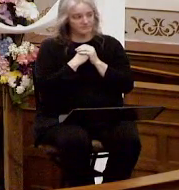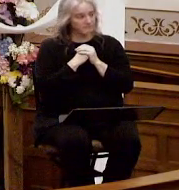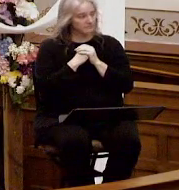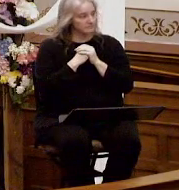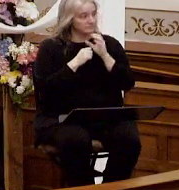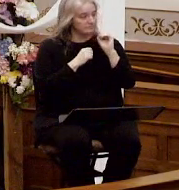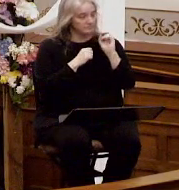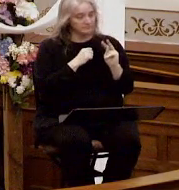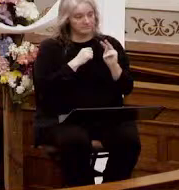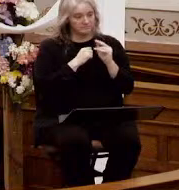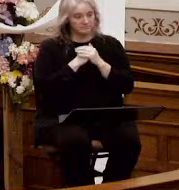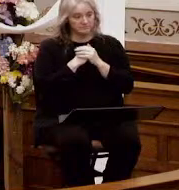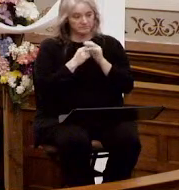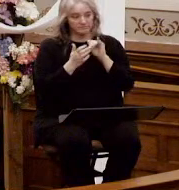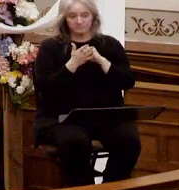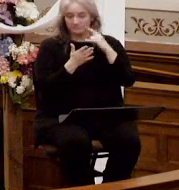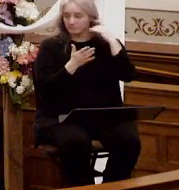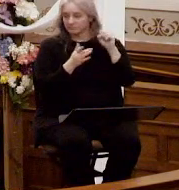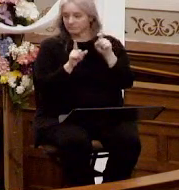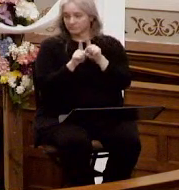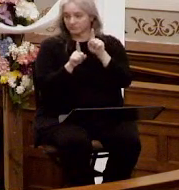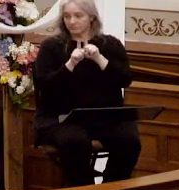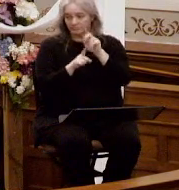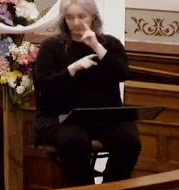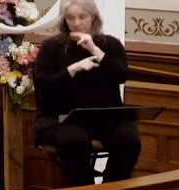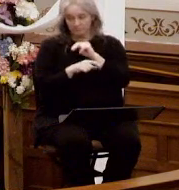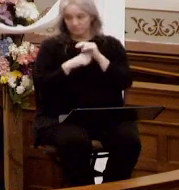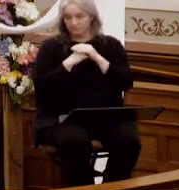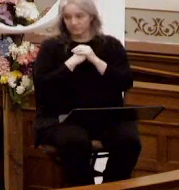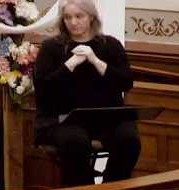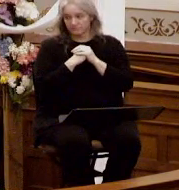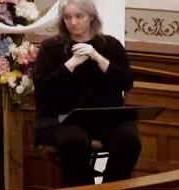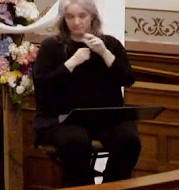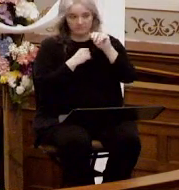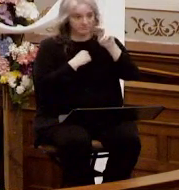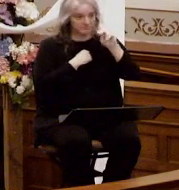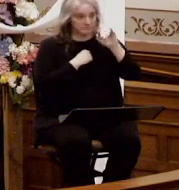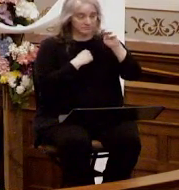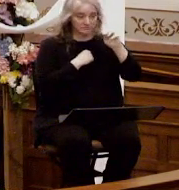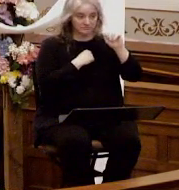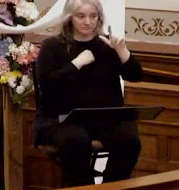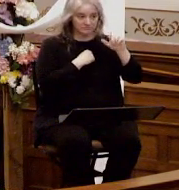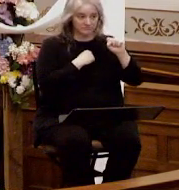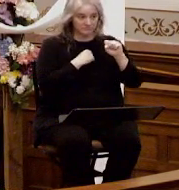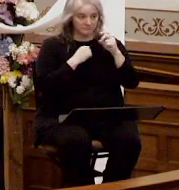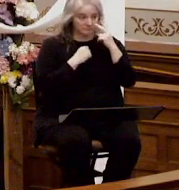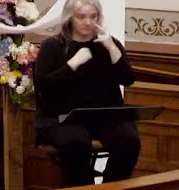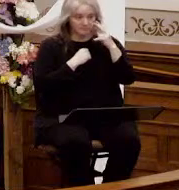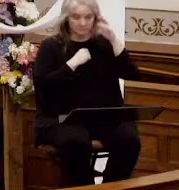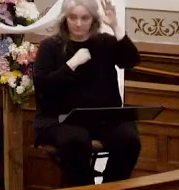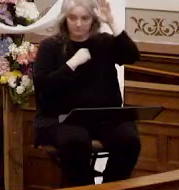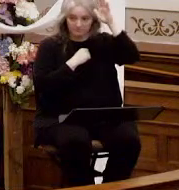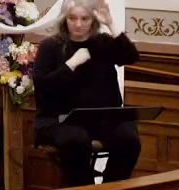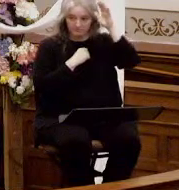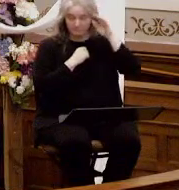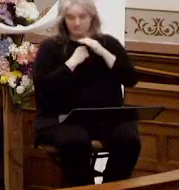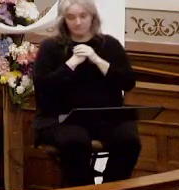All right, does that sound like fun? So there are, you know what, sometimes you see deer. There